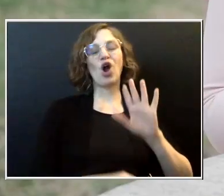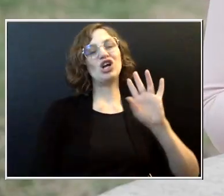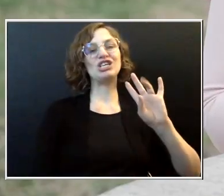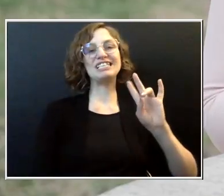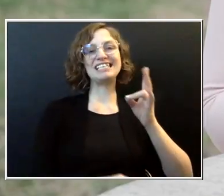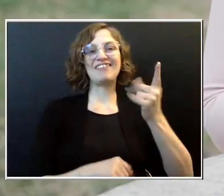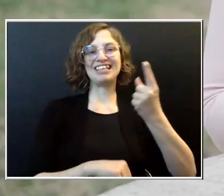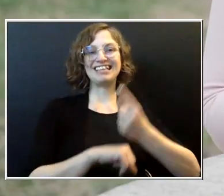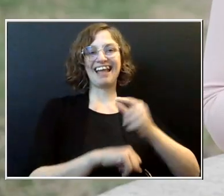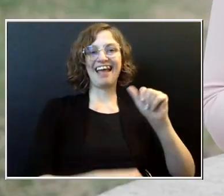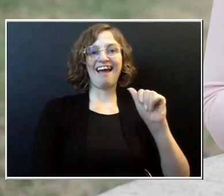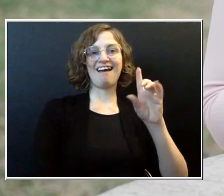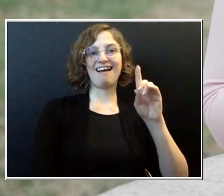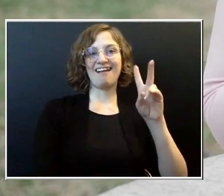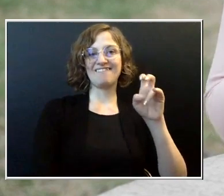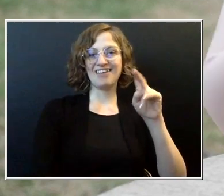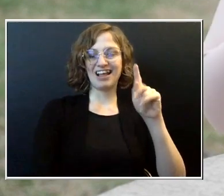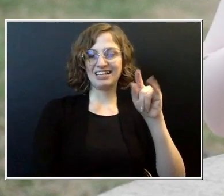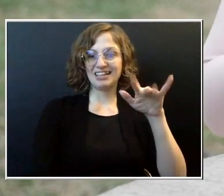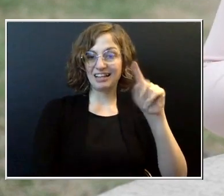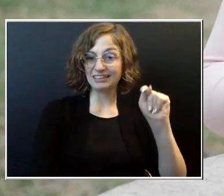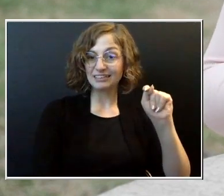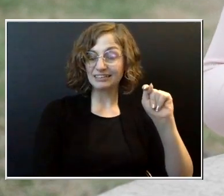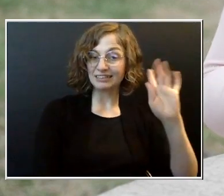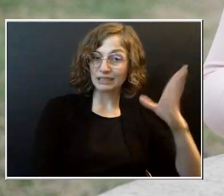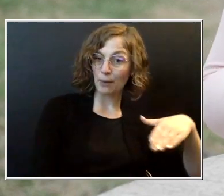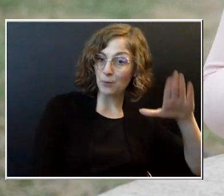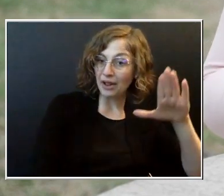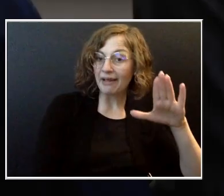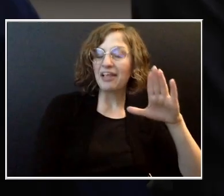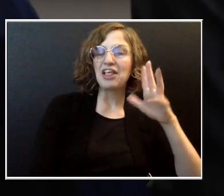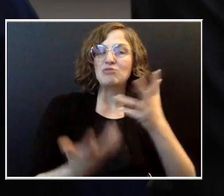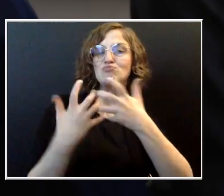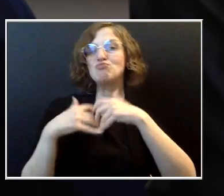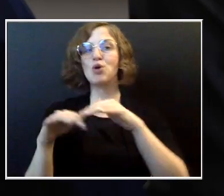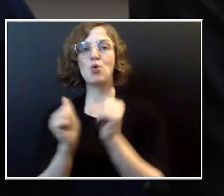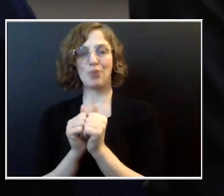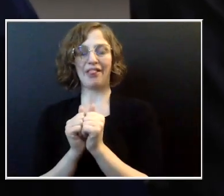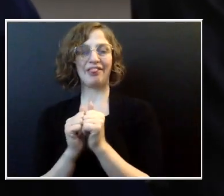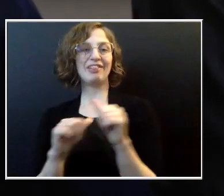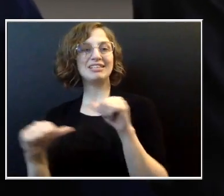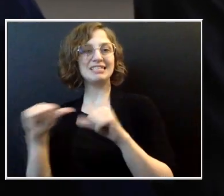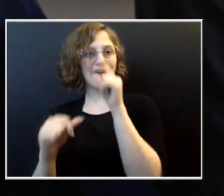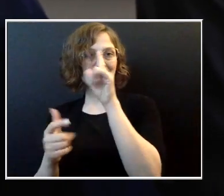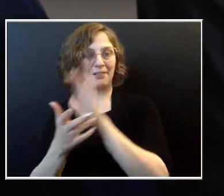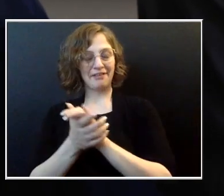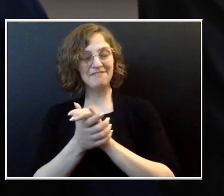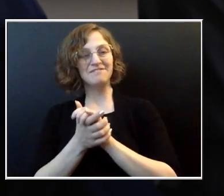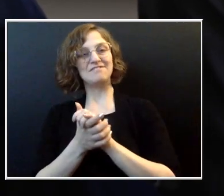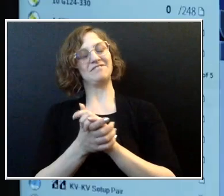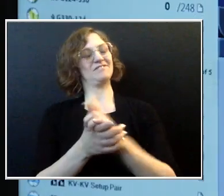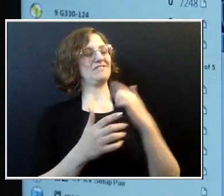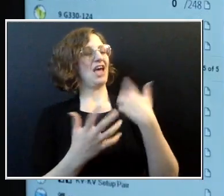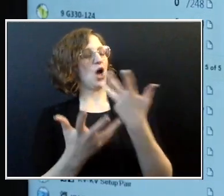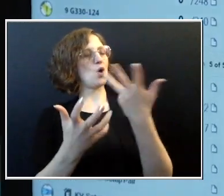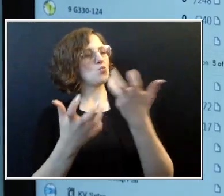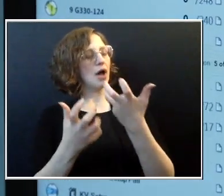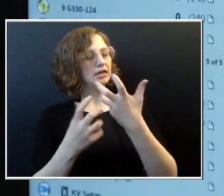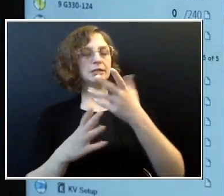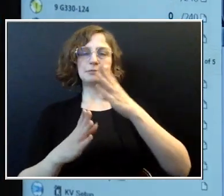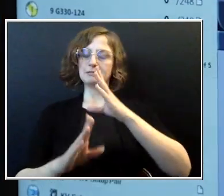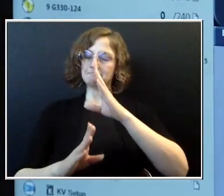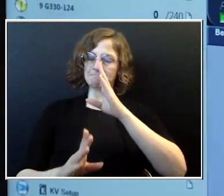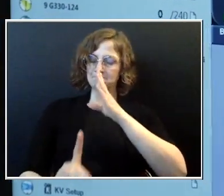wanted to make good choices in terms of what I was putting in my body. With the power of research and science. They can